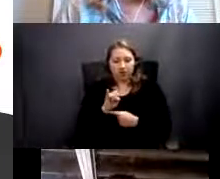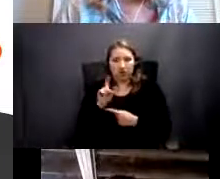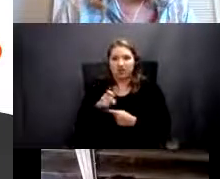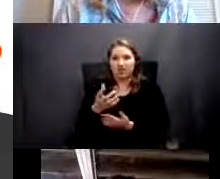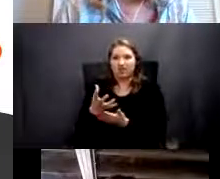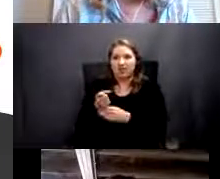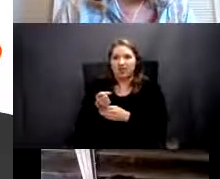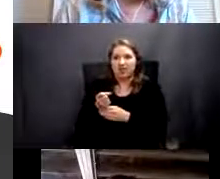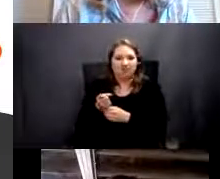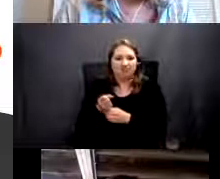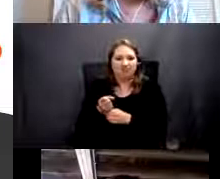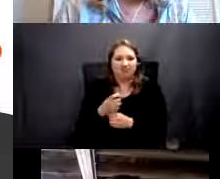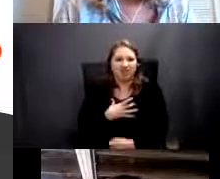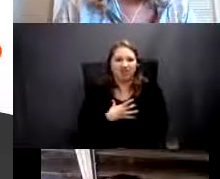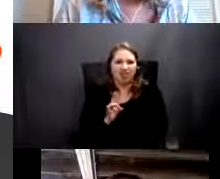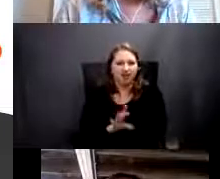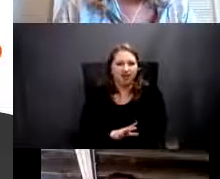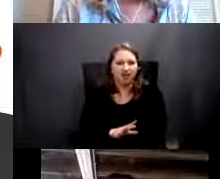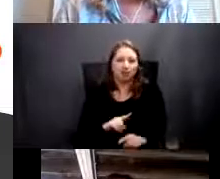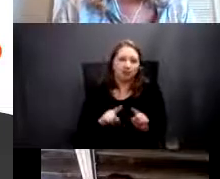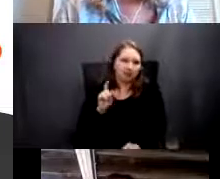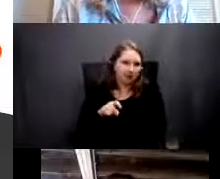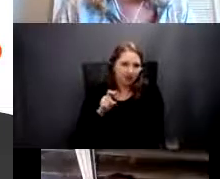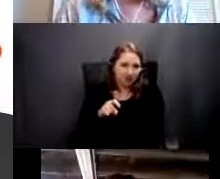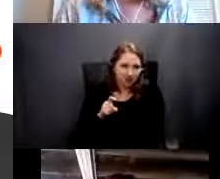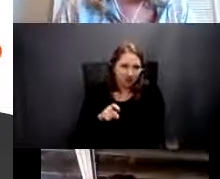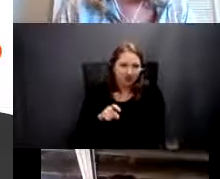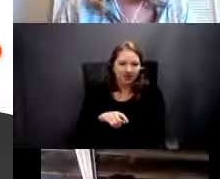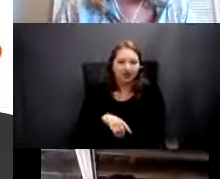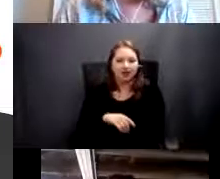but it's a necessary thing. And so